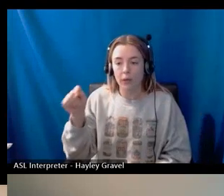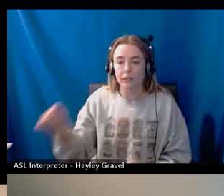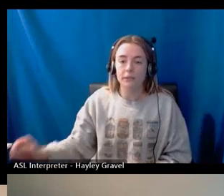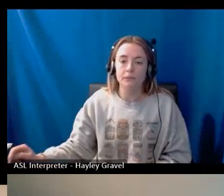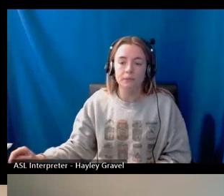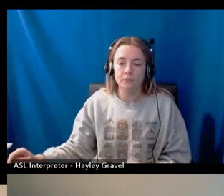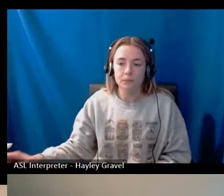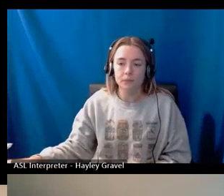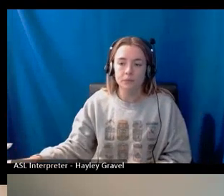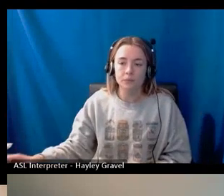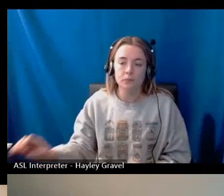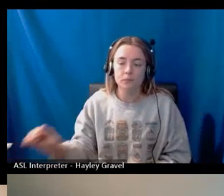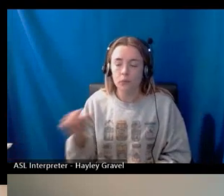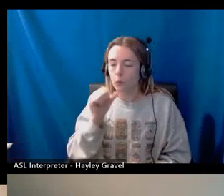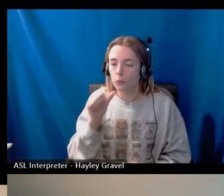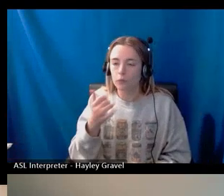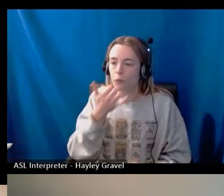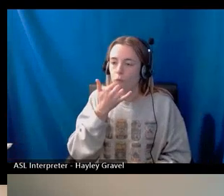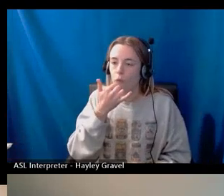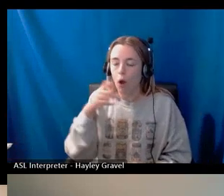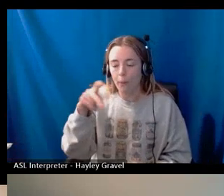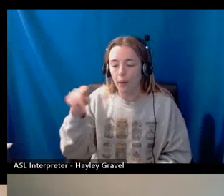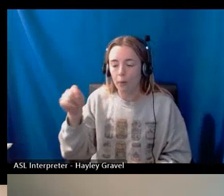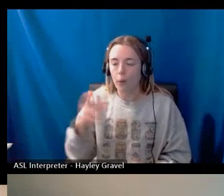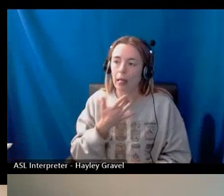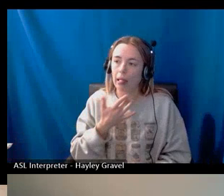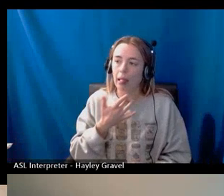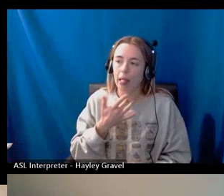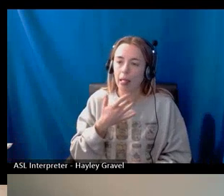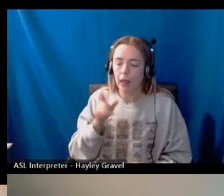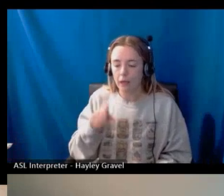there. Nope, that's not it.